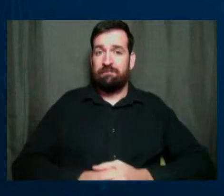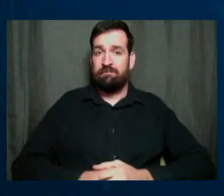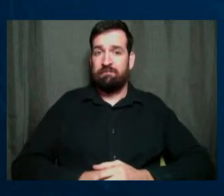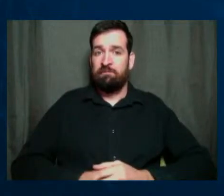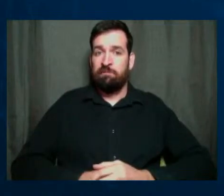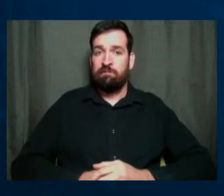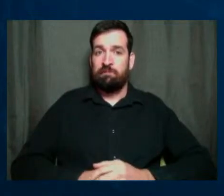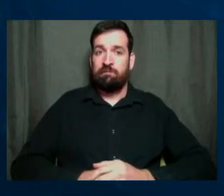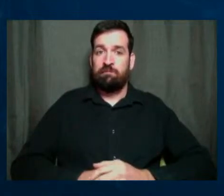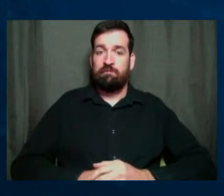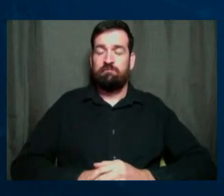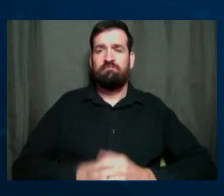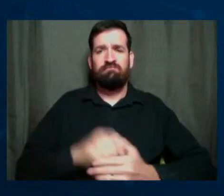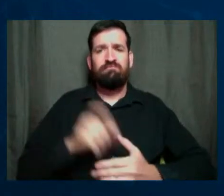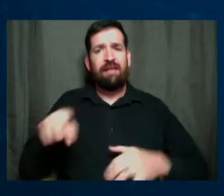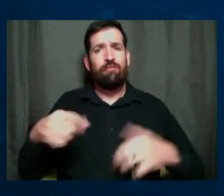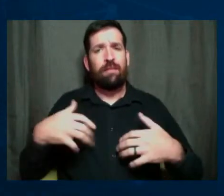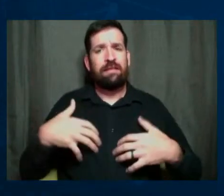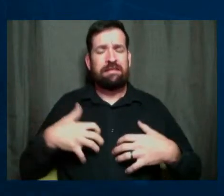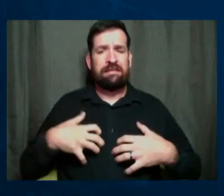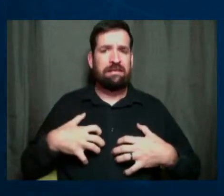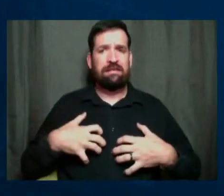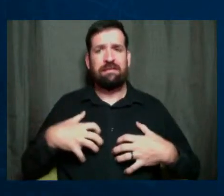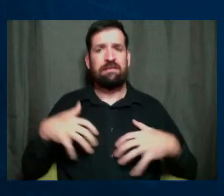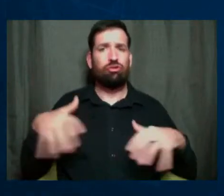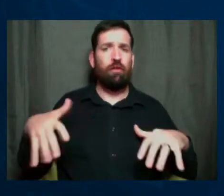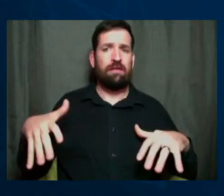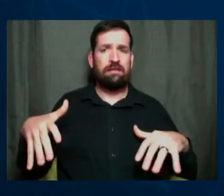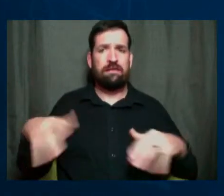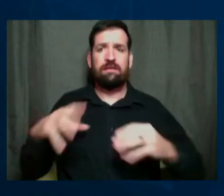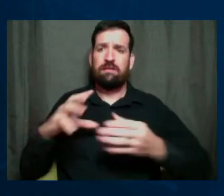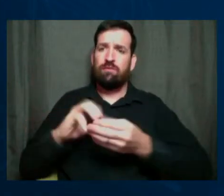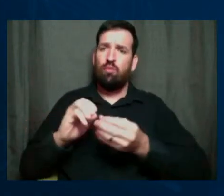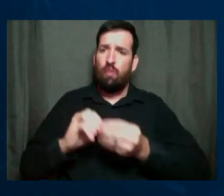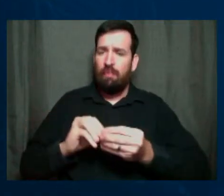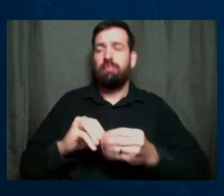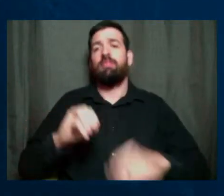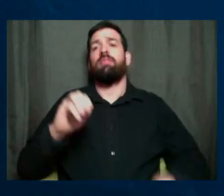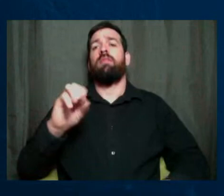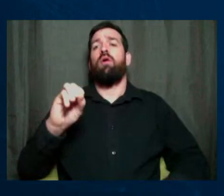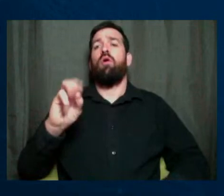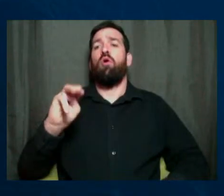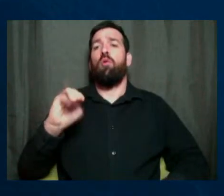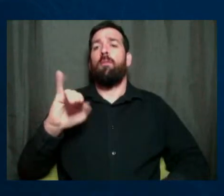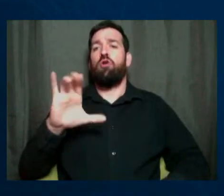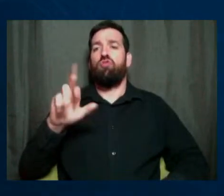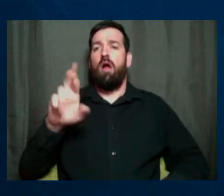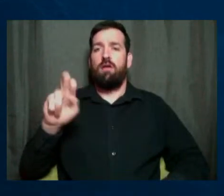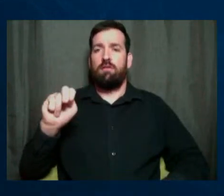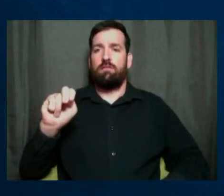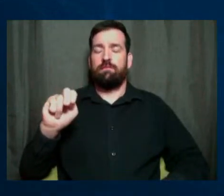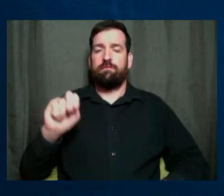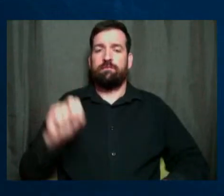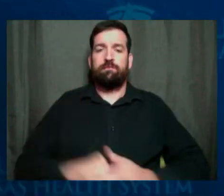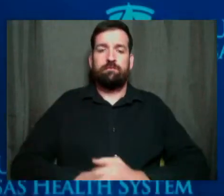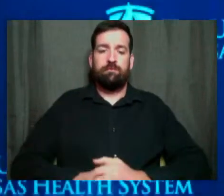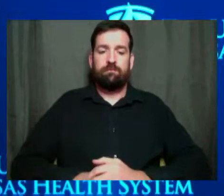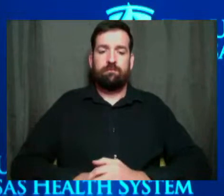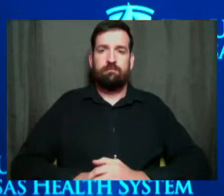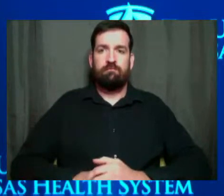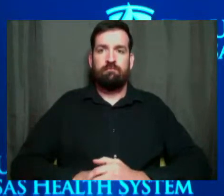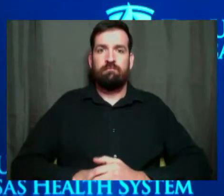little nervous about that, especially around Omicron. Let's talk about Omicron for just a moment. That should be the last graph,